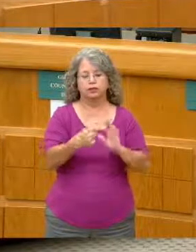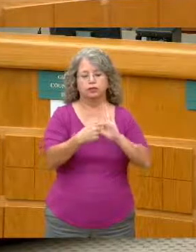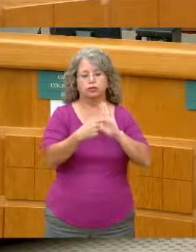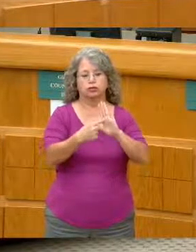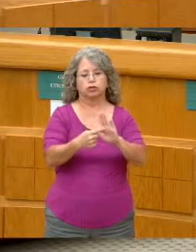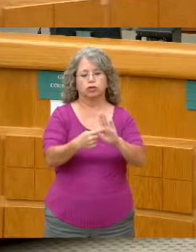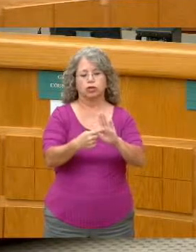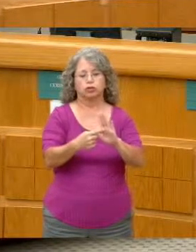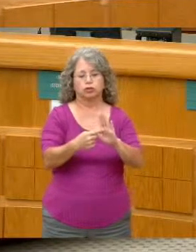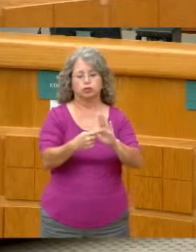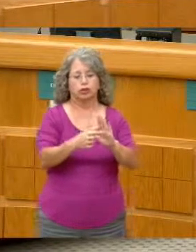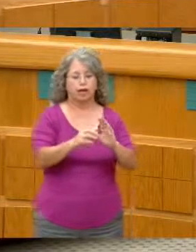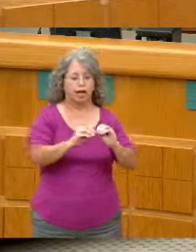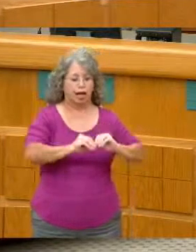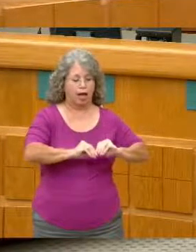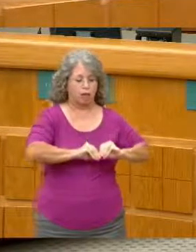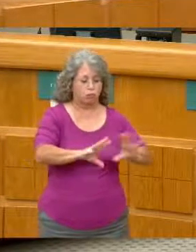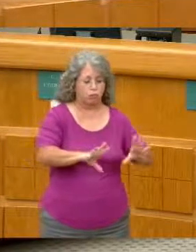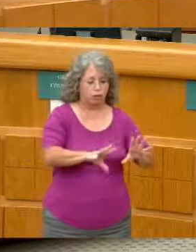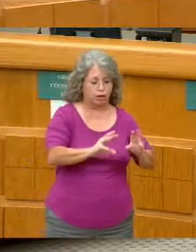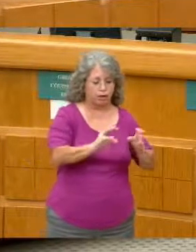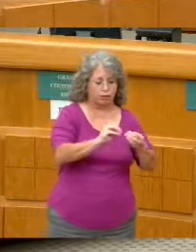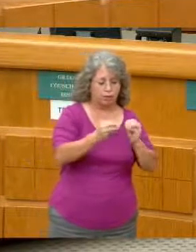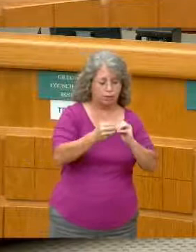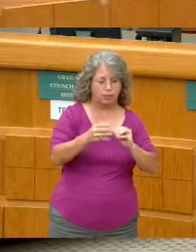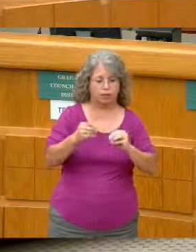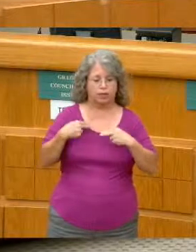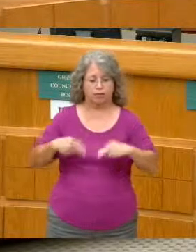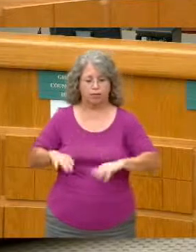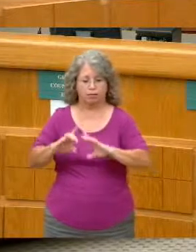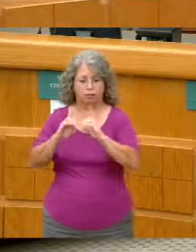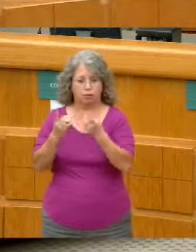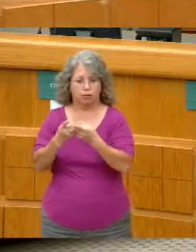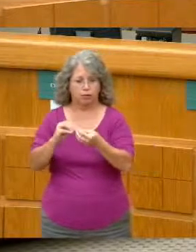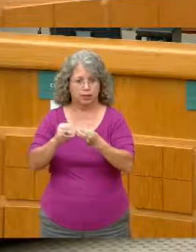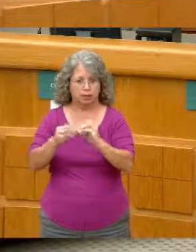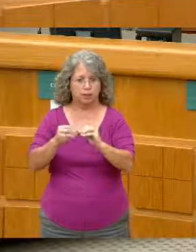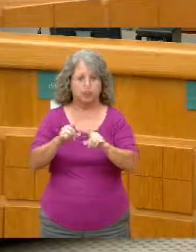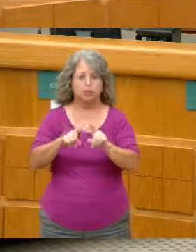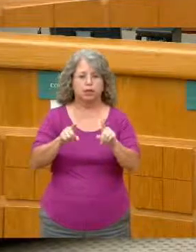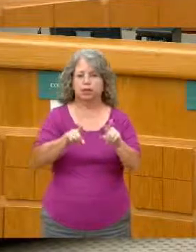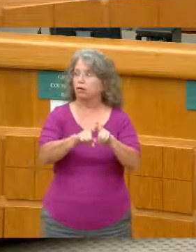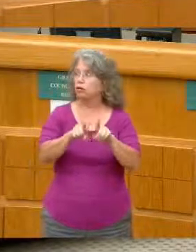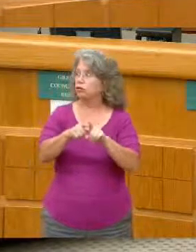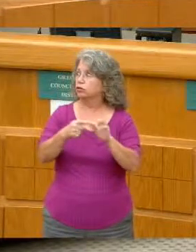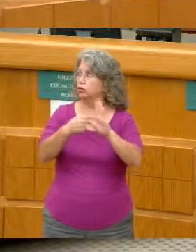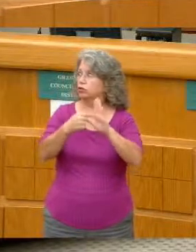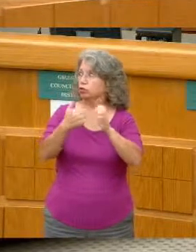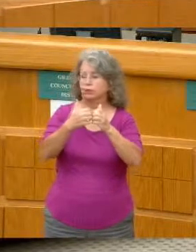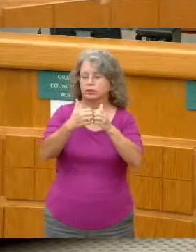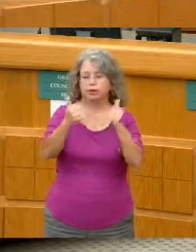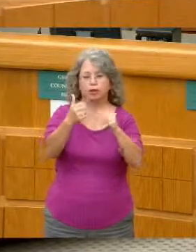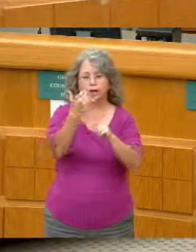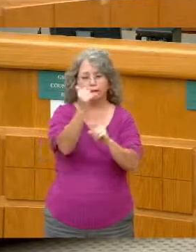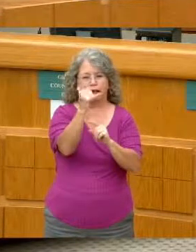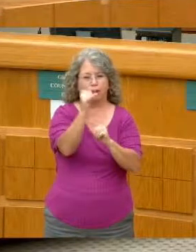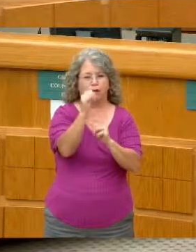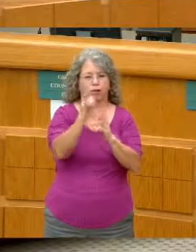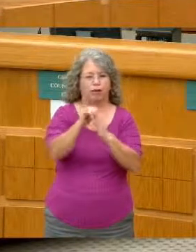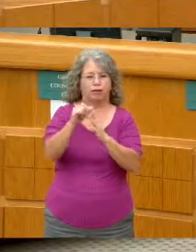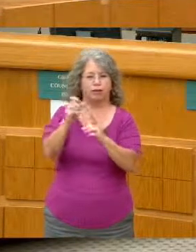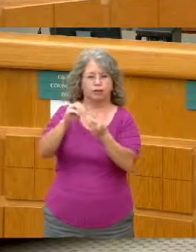shows health district numbers, outbreak numbers in one, but it also isolates the state